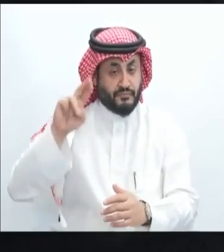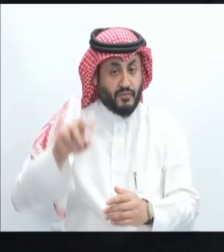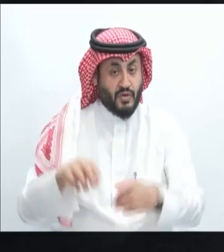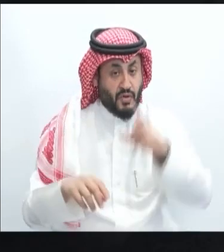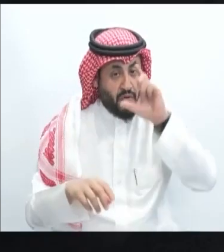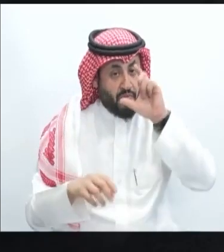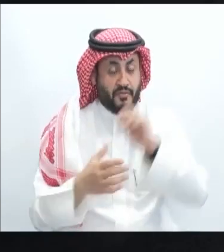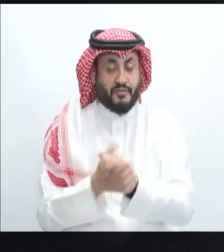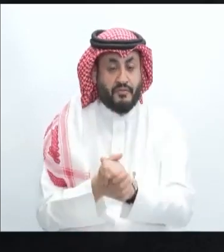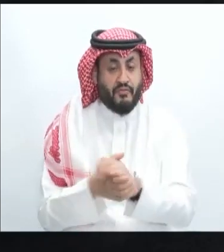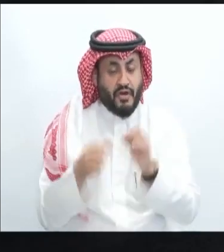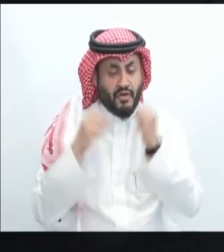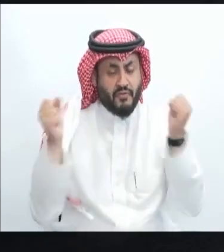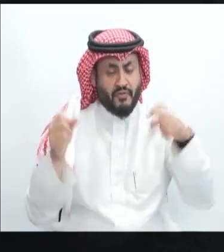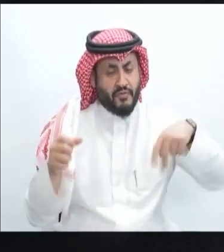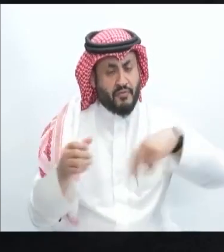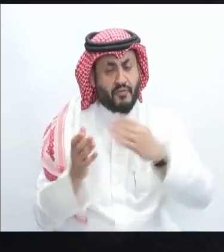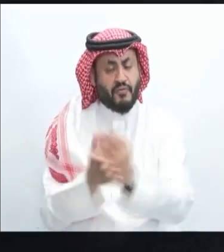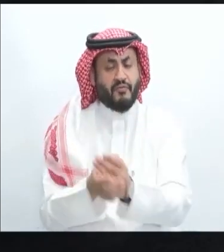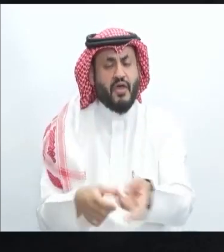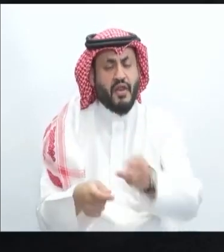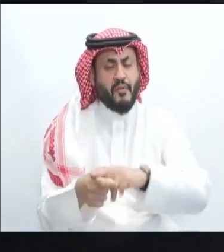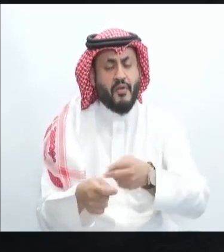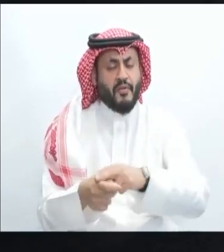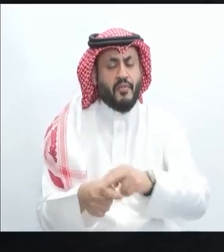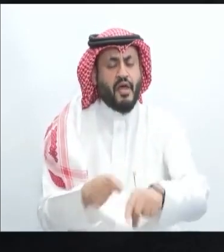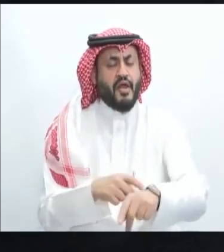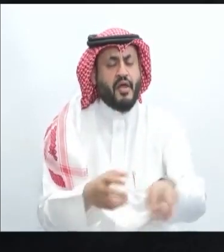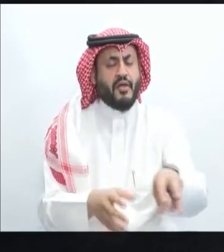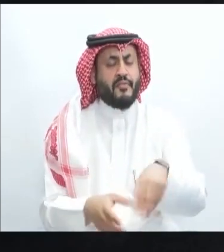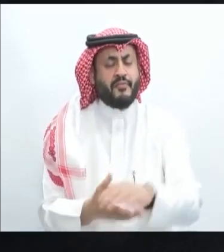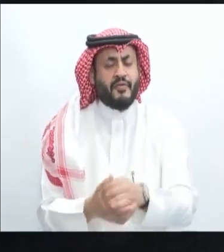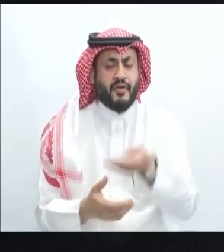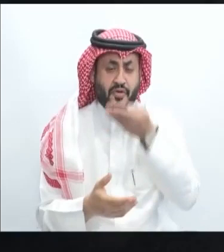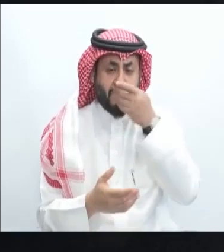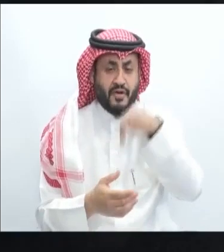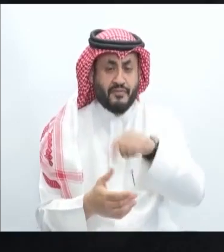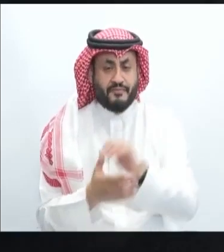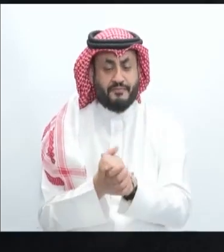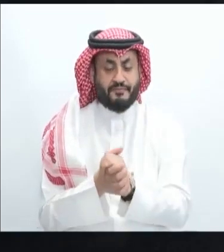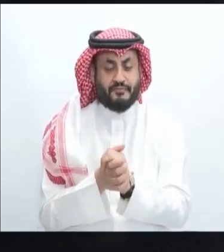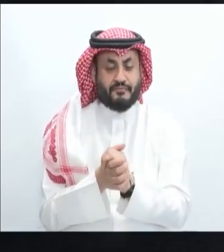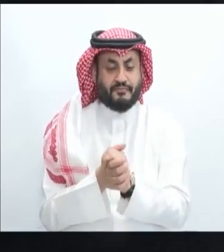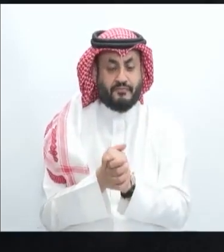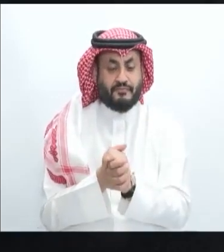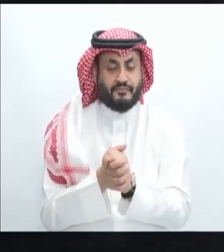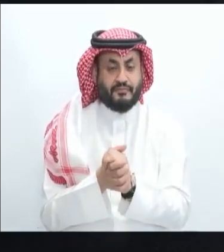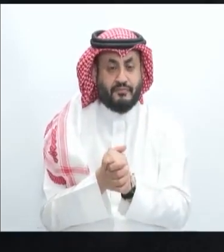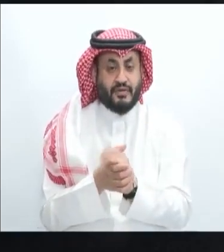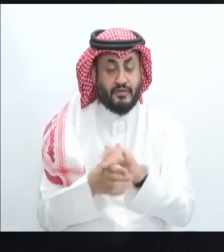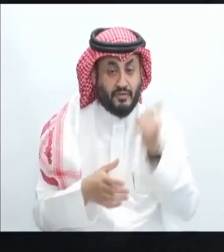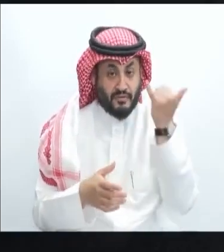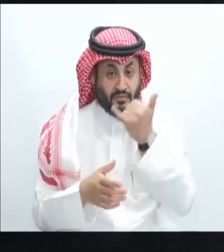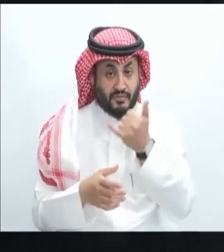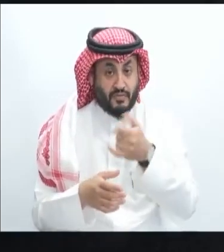get up, when we go to school, and when we come back to school, and before we sleep at night. It's always